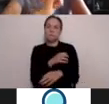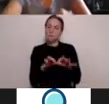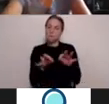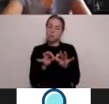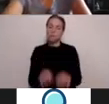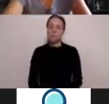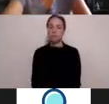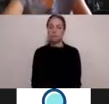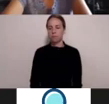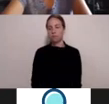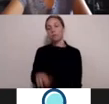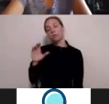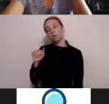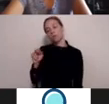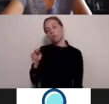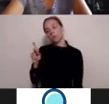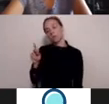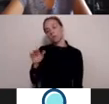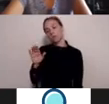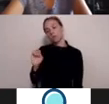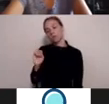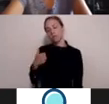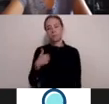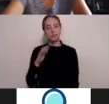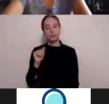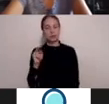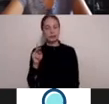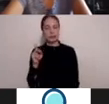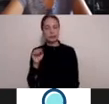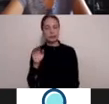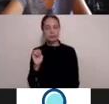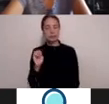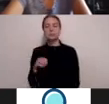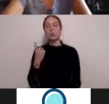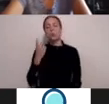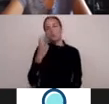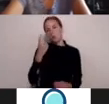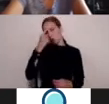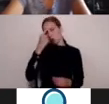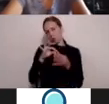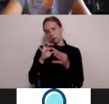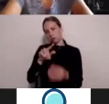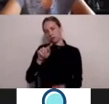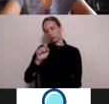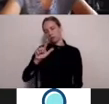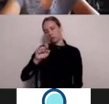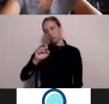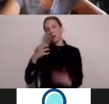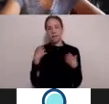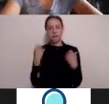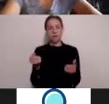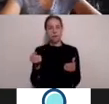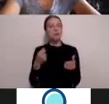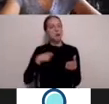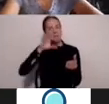Okay, go ahead, Candace. Yeah, this is Candace. I just had one more thought about telehealth. And I know that I've heard